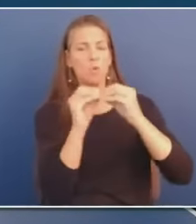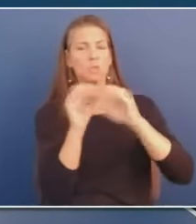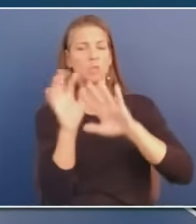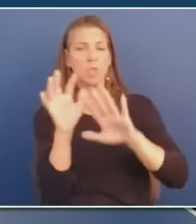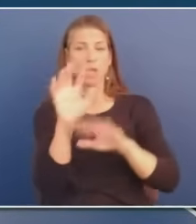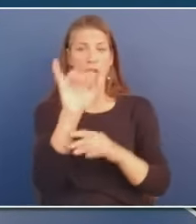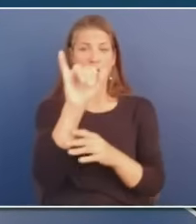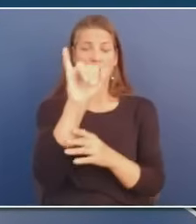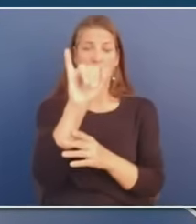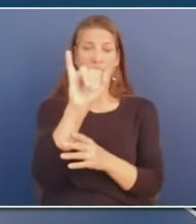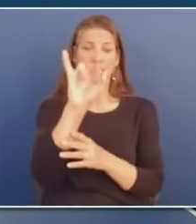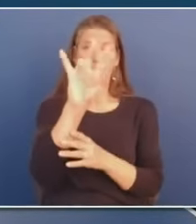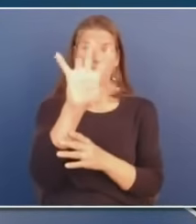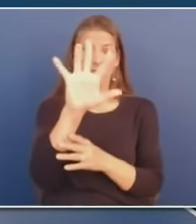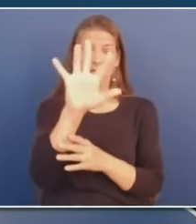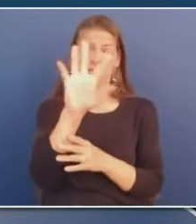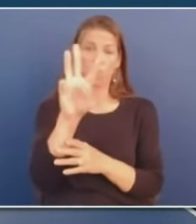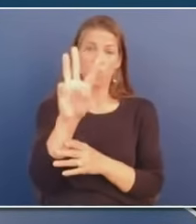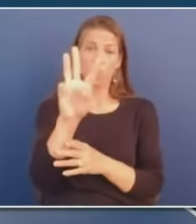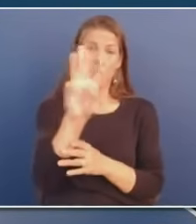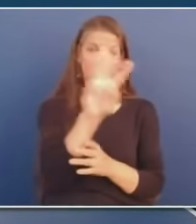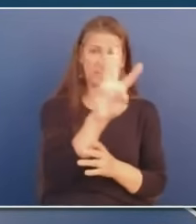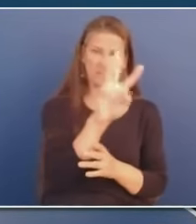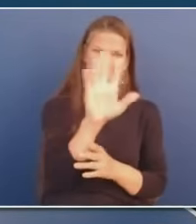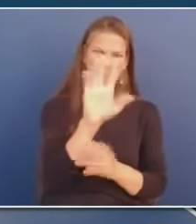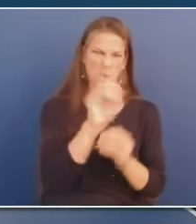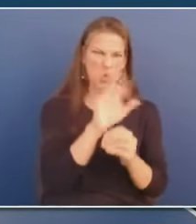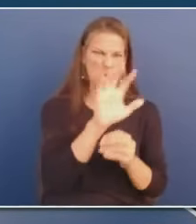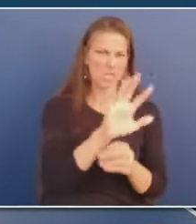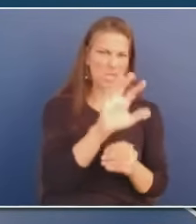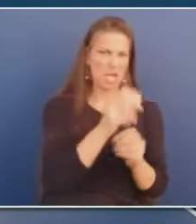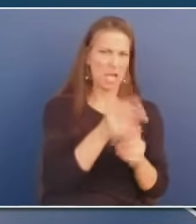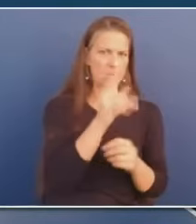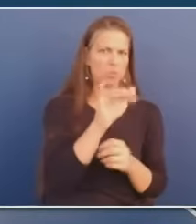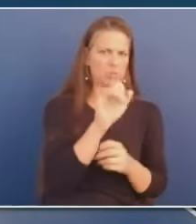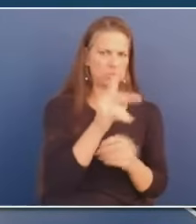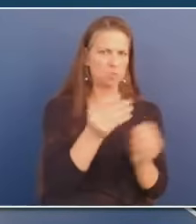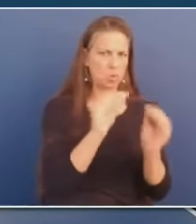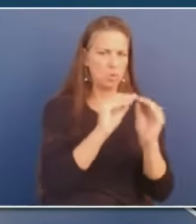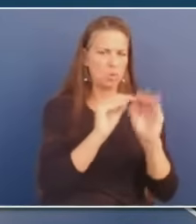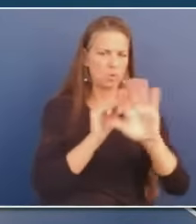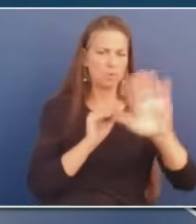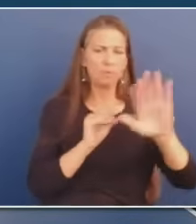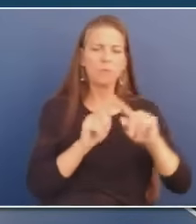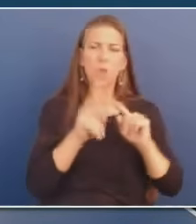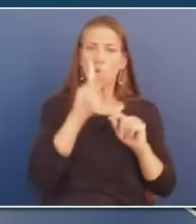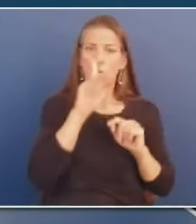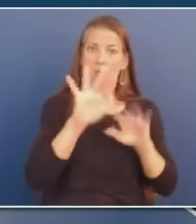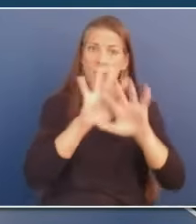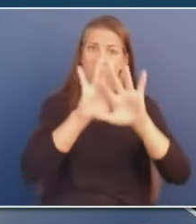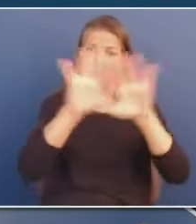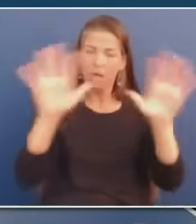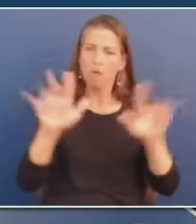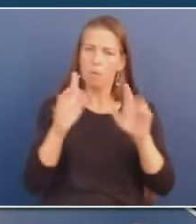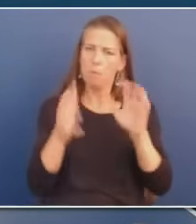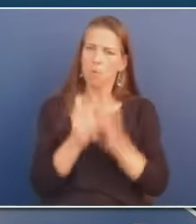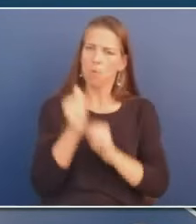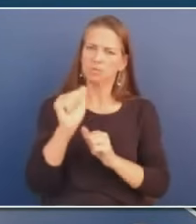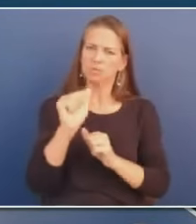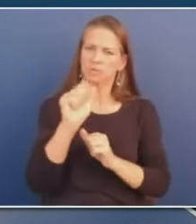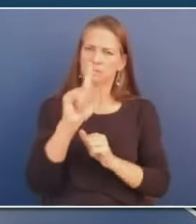75. But look again at the hail probability. That covers most of the Commonwealth. That again is in the